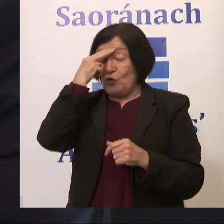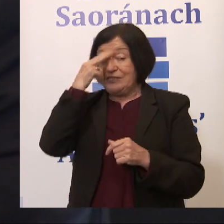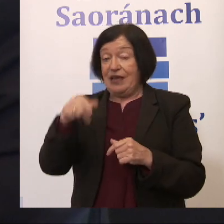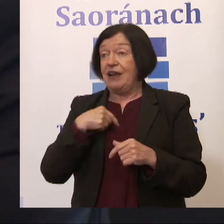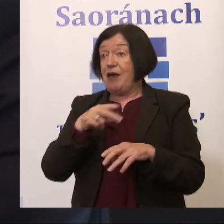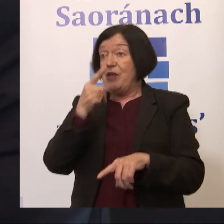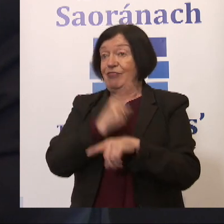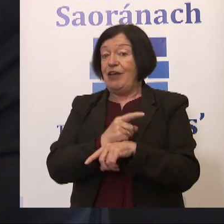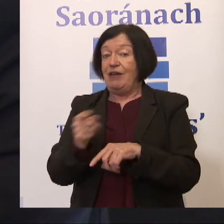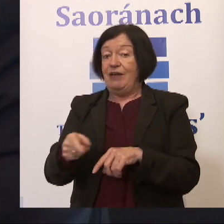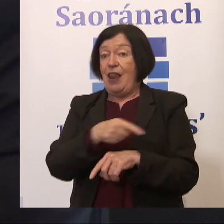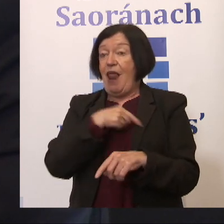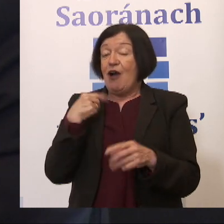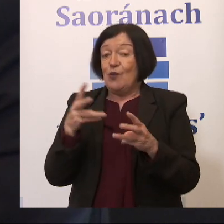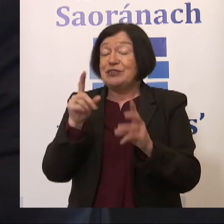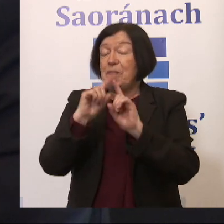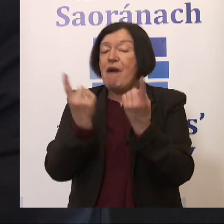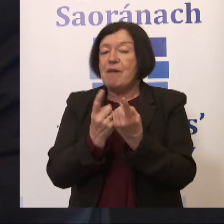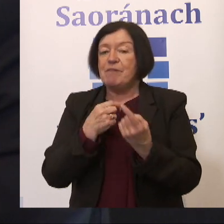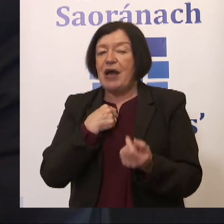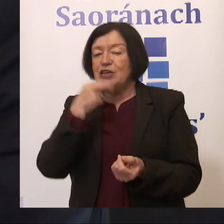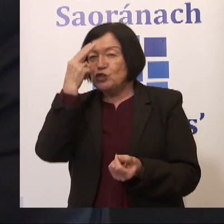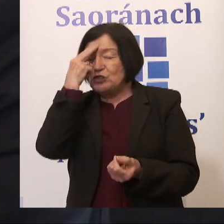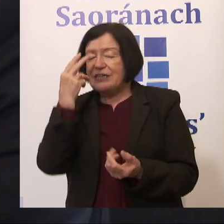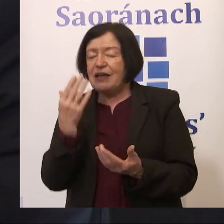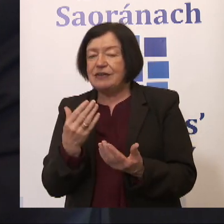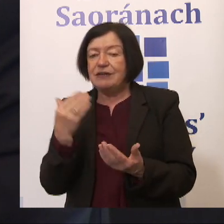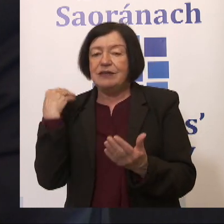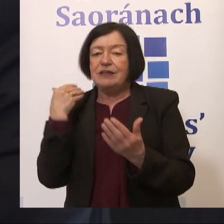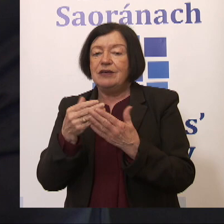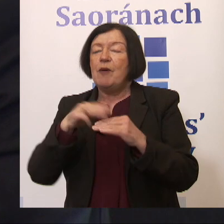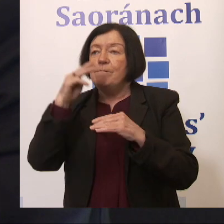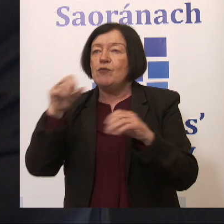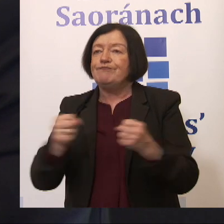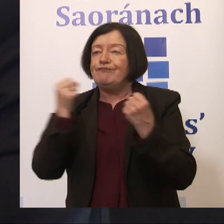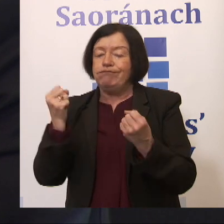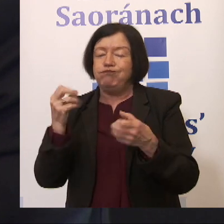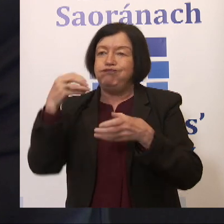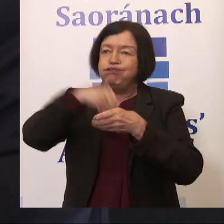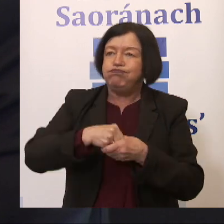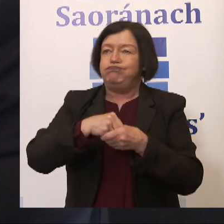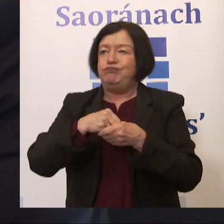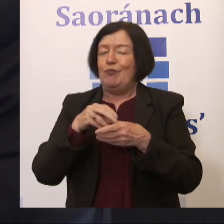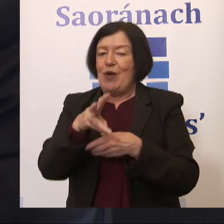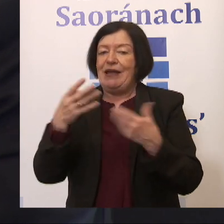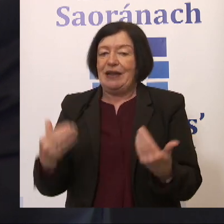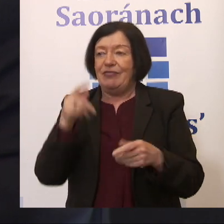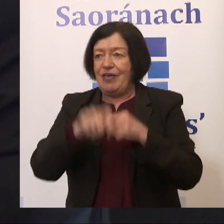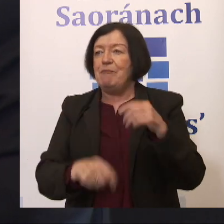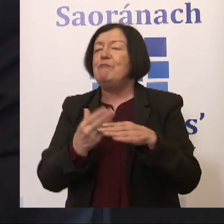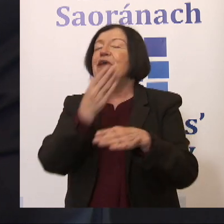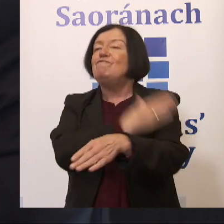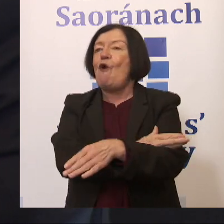not there that long, but as I understand it, in a much more cohesive way than they've ever done